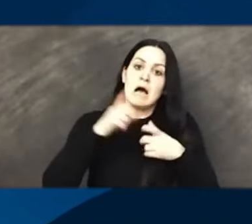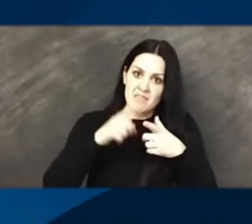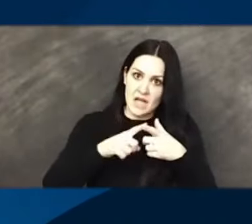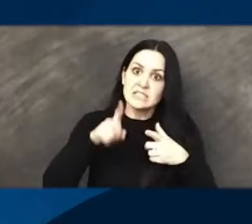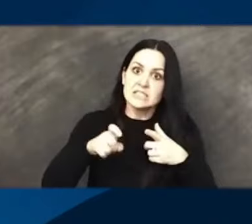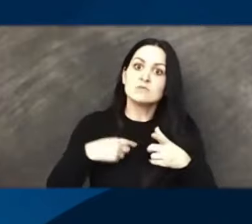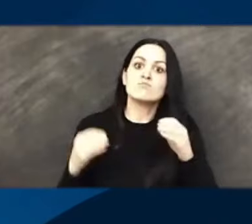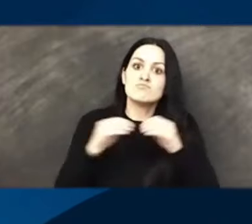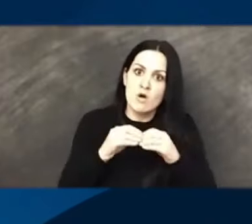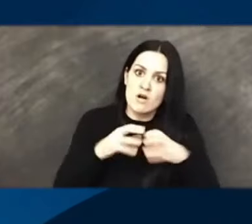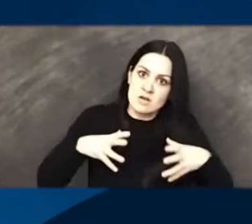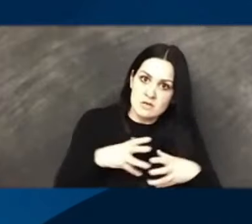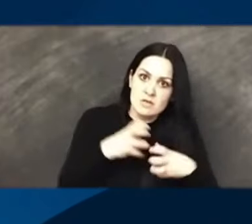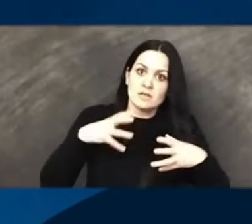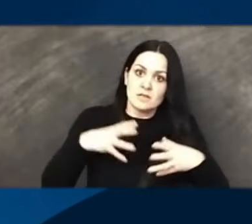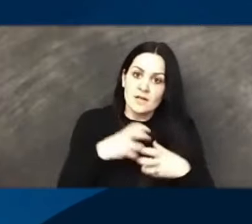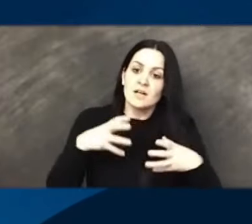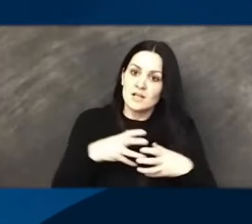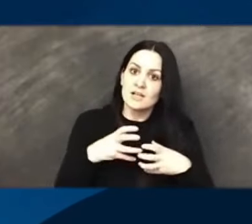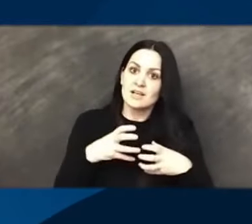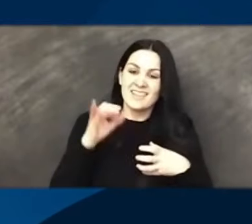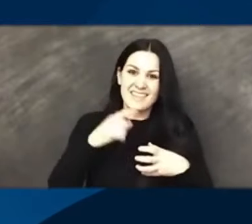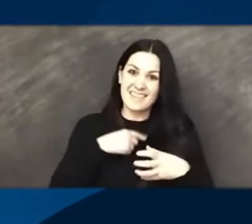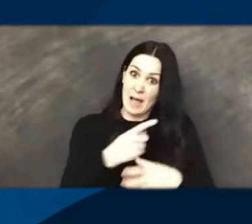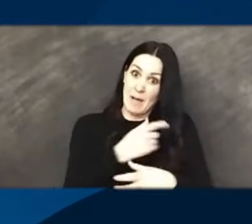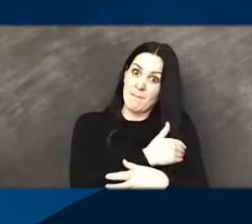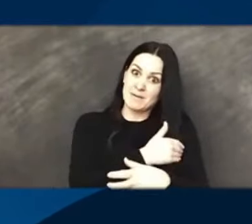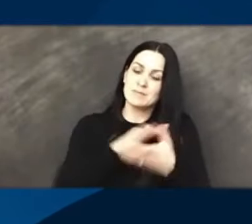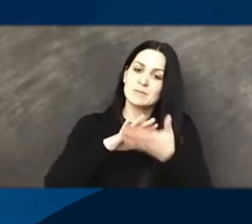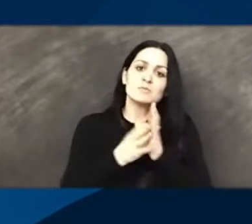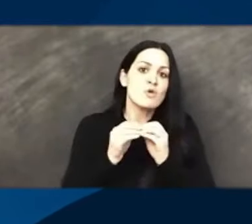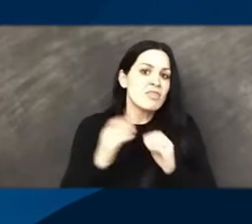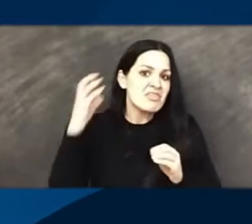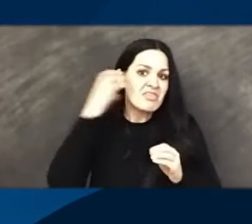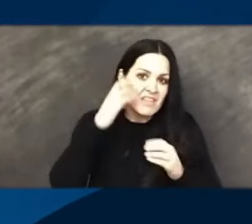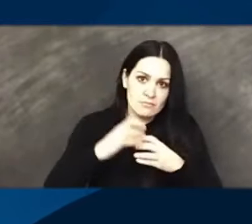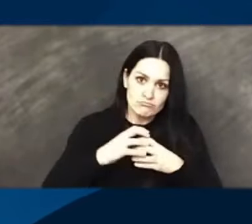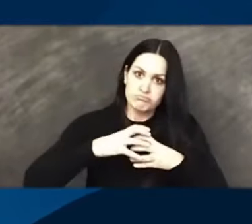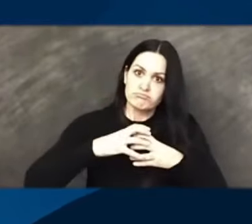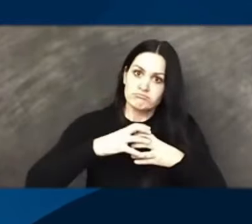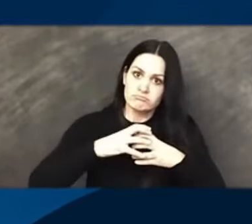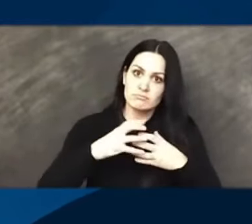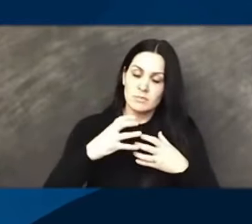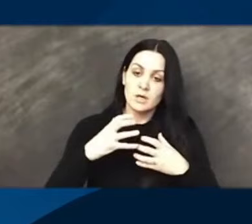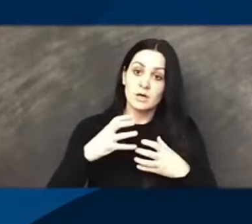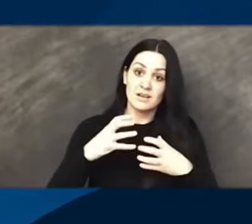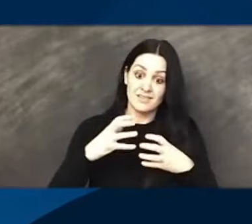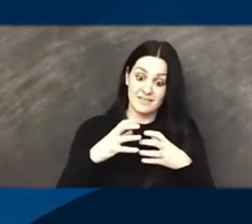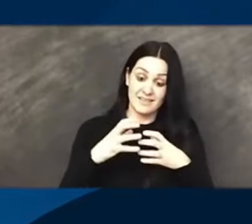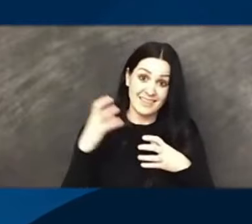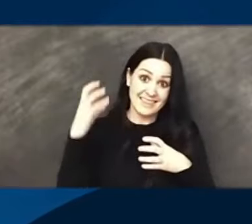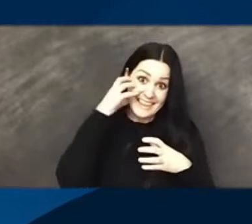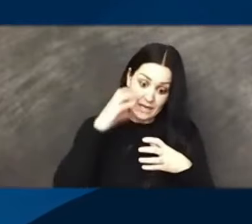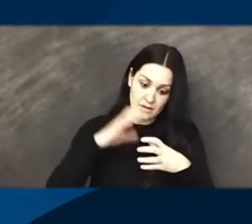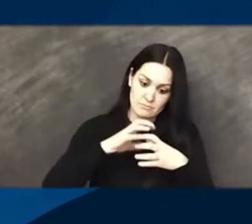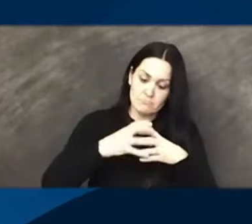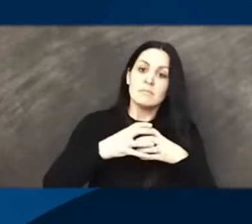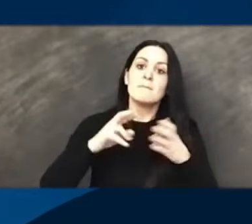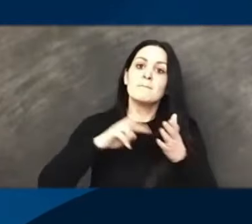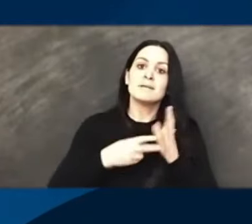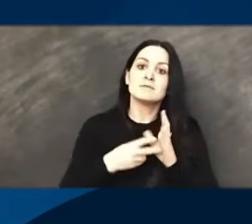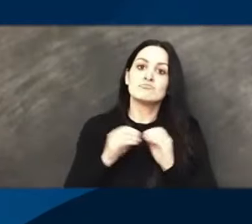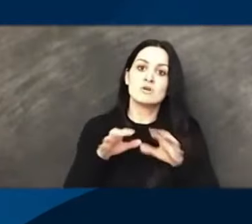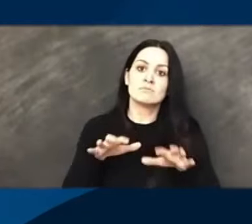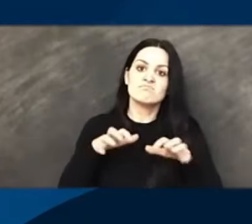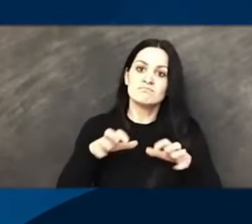And so that you can see the heart muscle become thicker as a result of obesity. And with that thickness comes stiffness of the heart